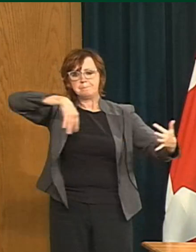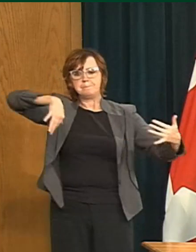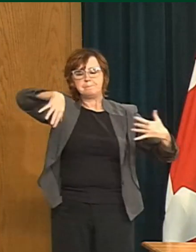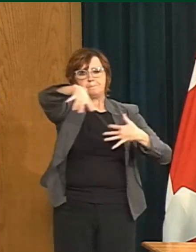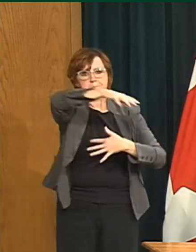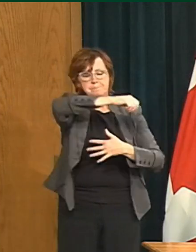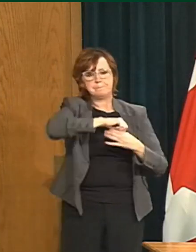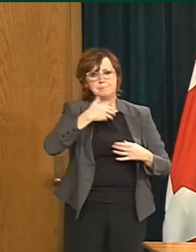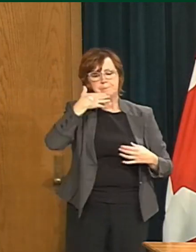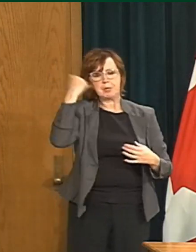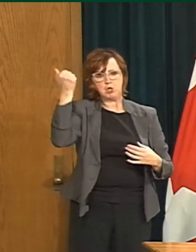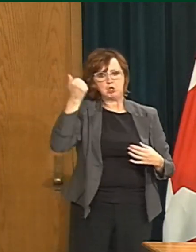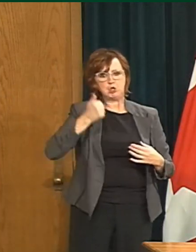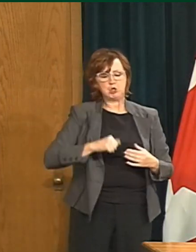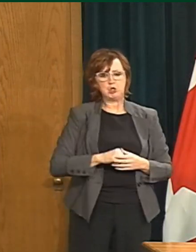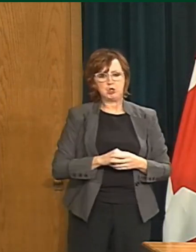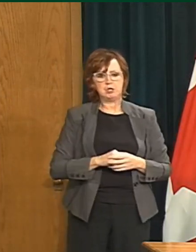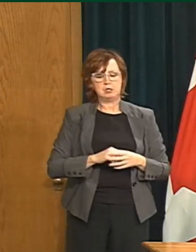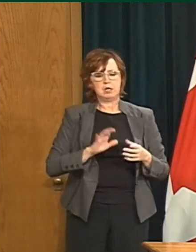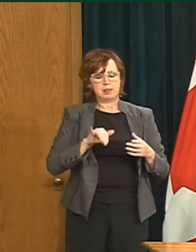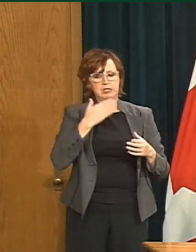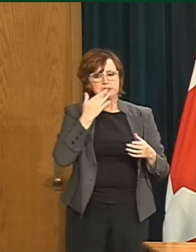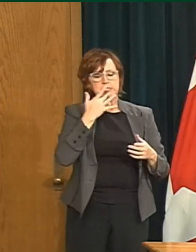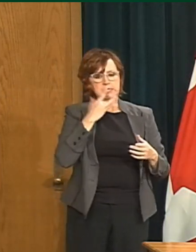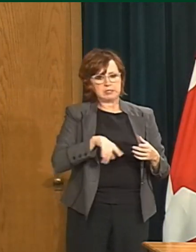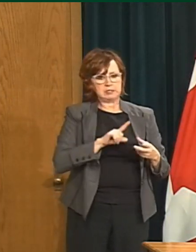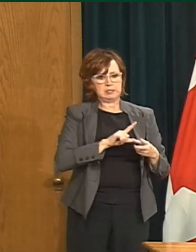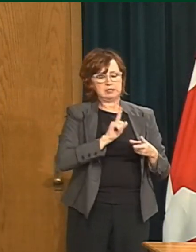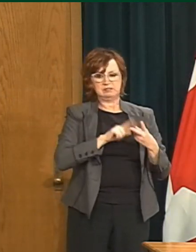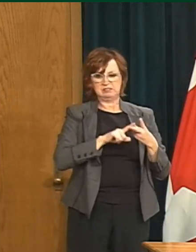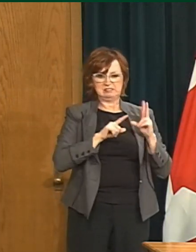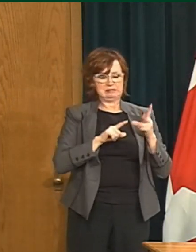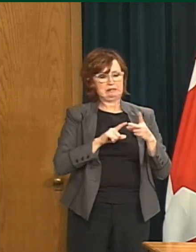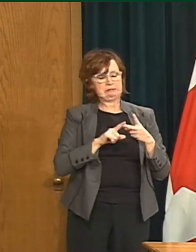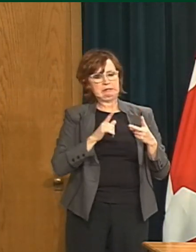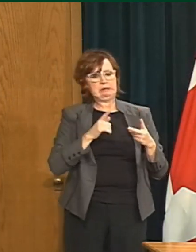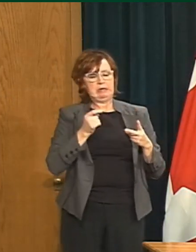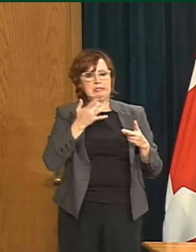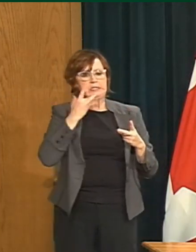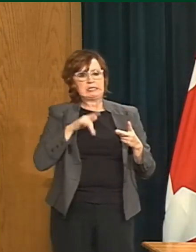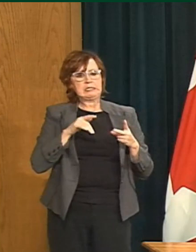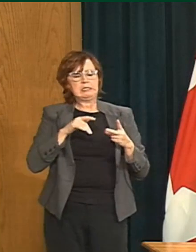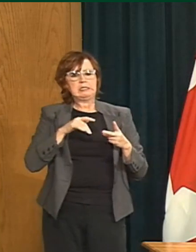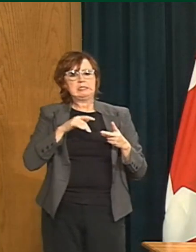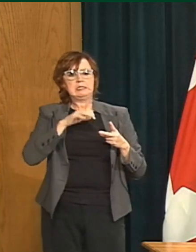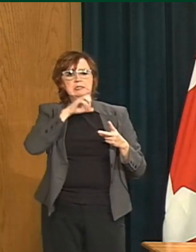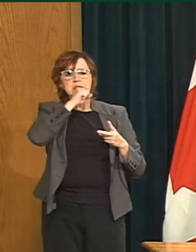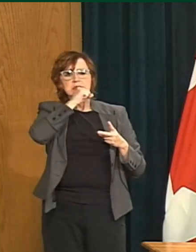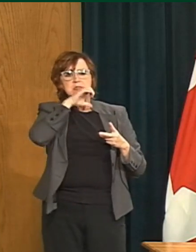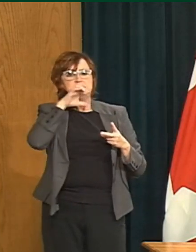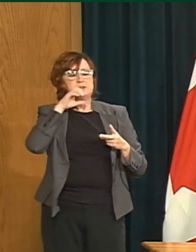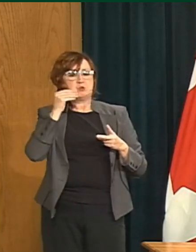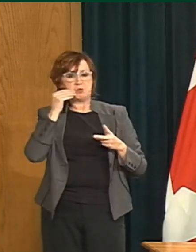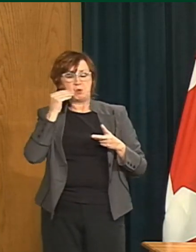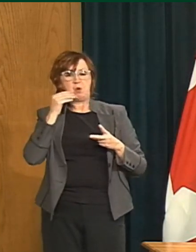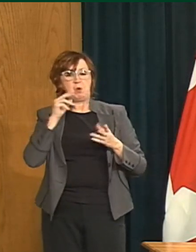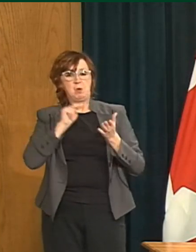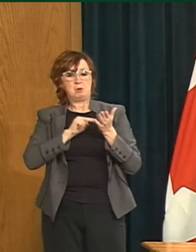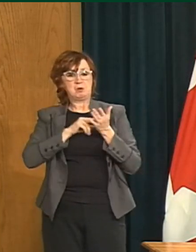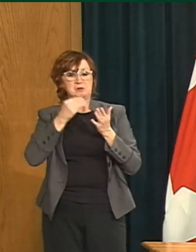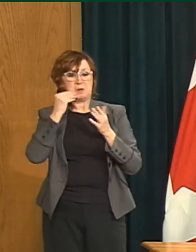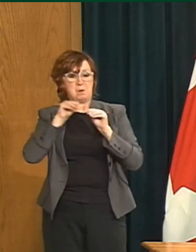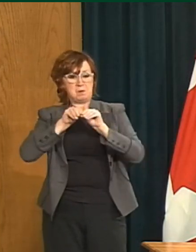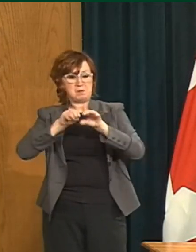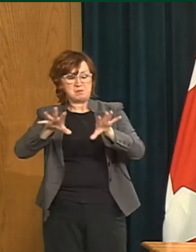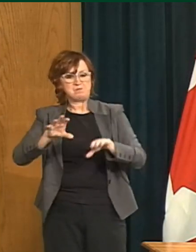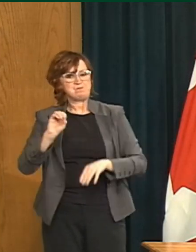care facilities. That obviously changes case numbers and hospitalizations very dramatically. So there's many things